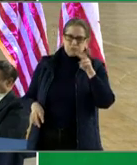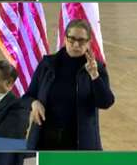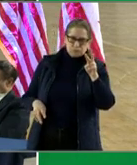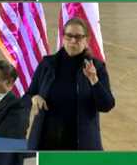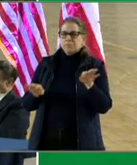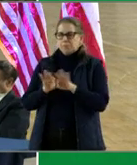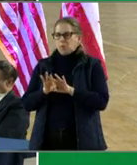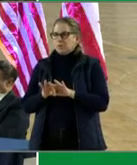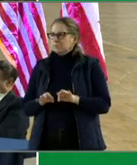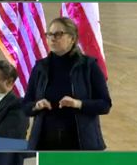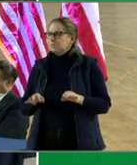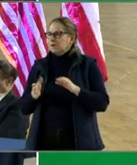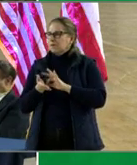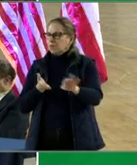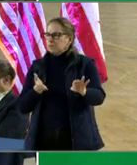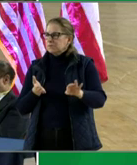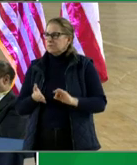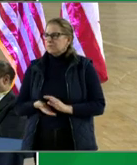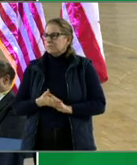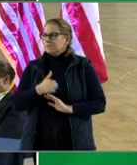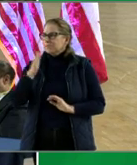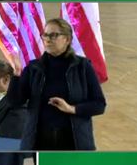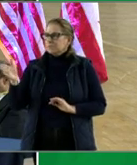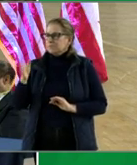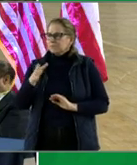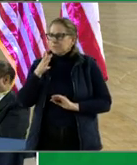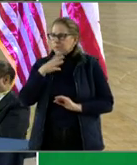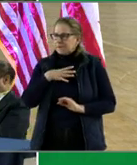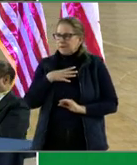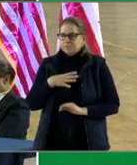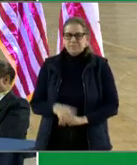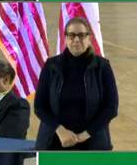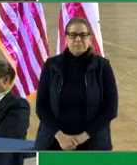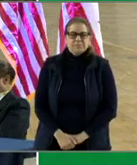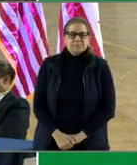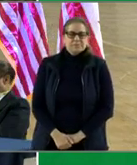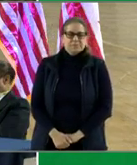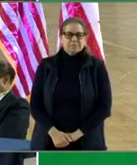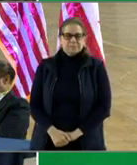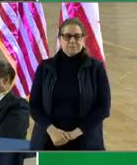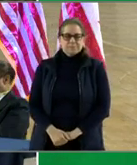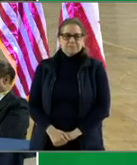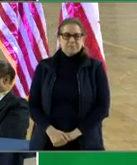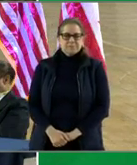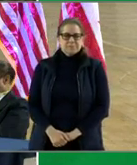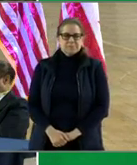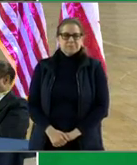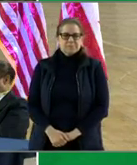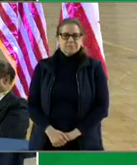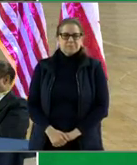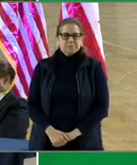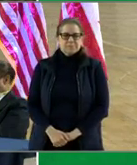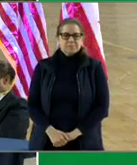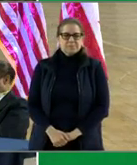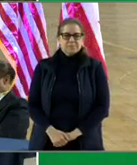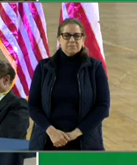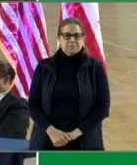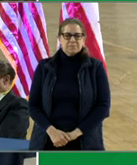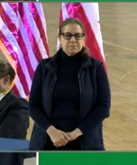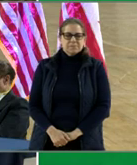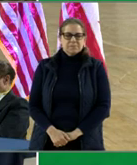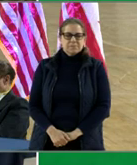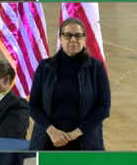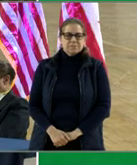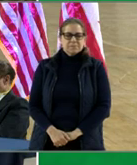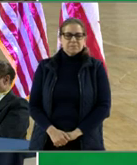Yes. Mayor, what would you say to workers who've so far been excluded from unemployment benefits and